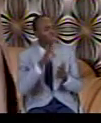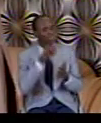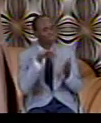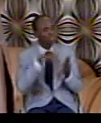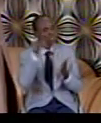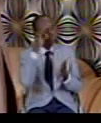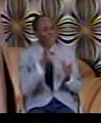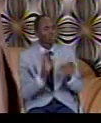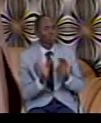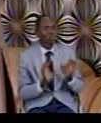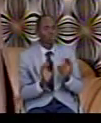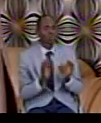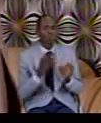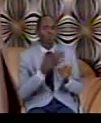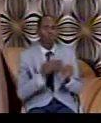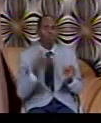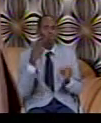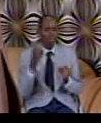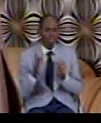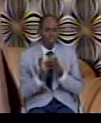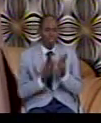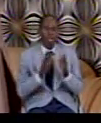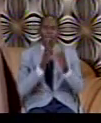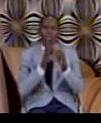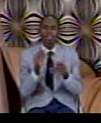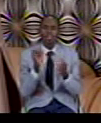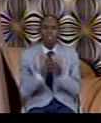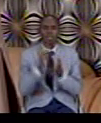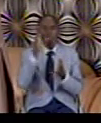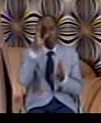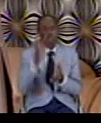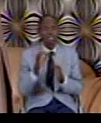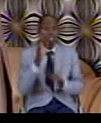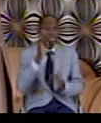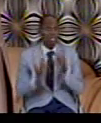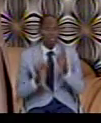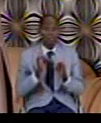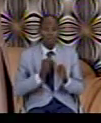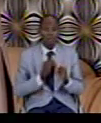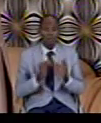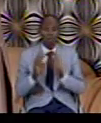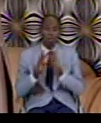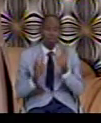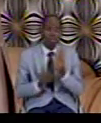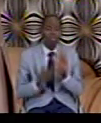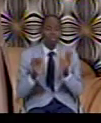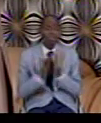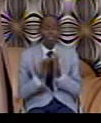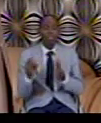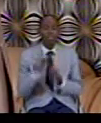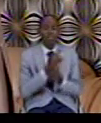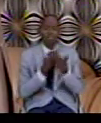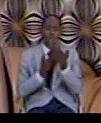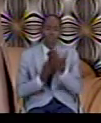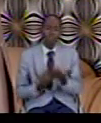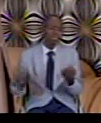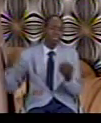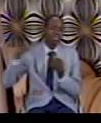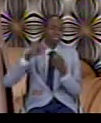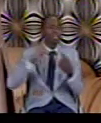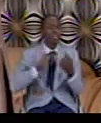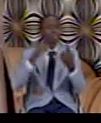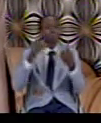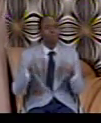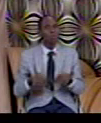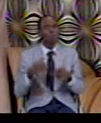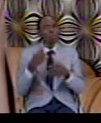22. Jesus says unto him, if I will that he tarry till I come, what is that to